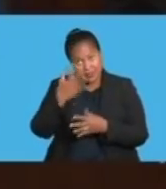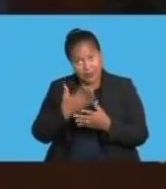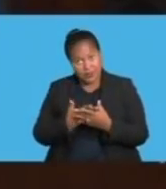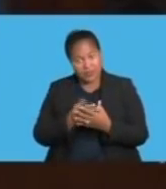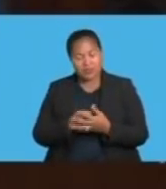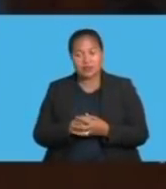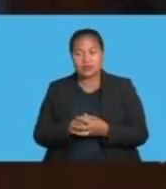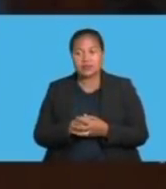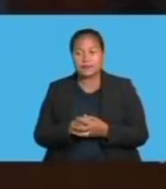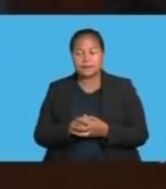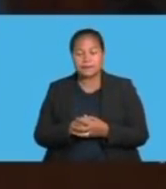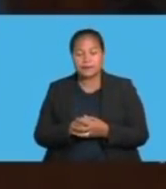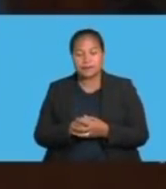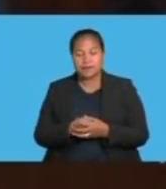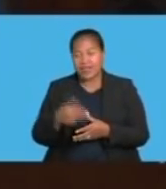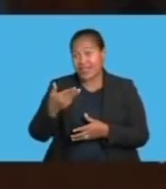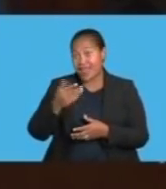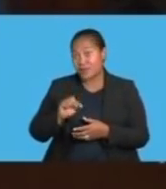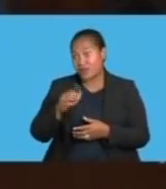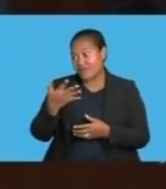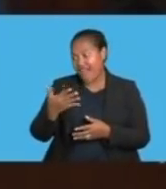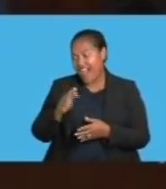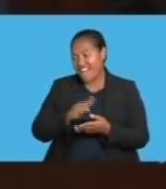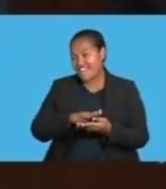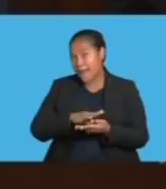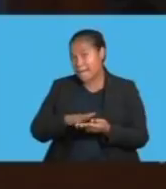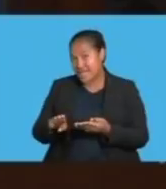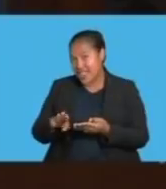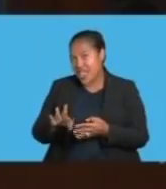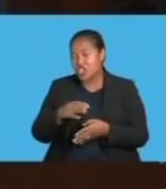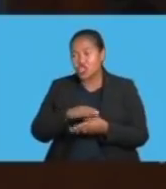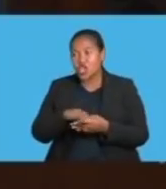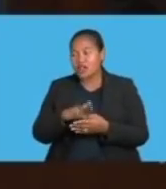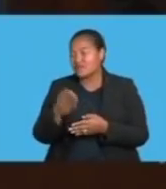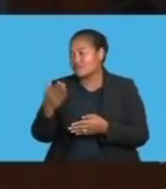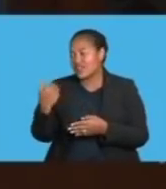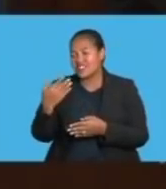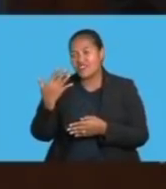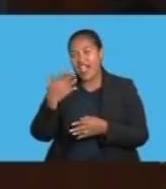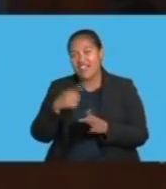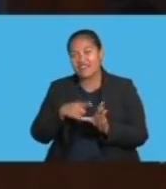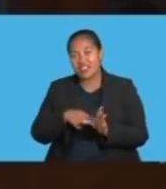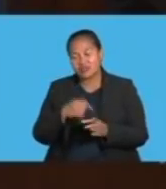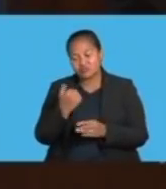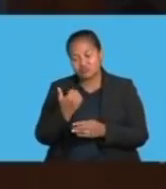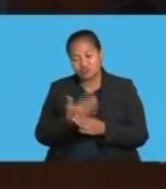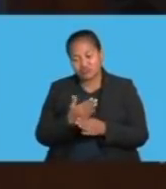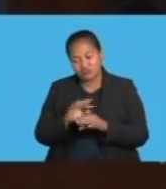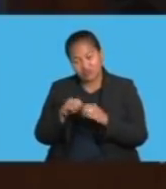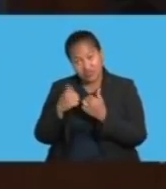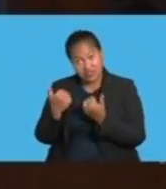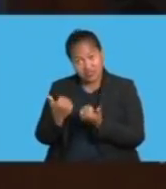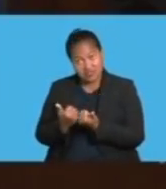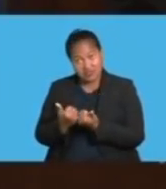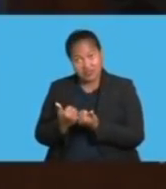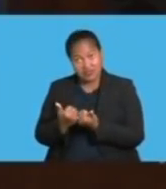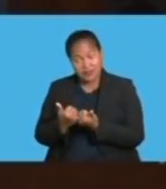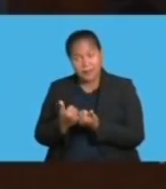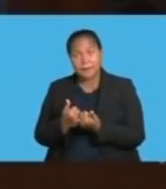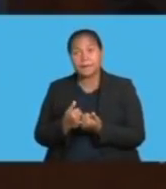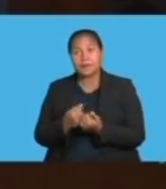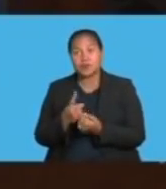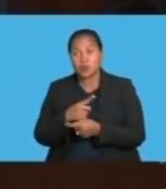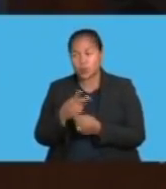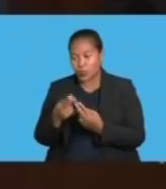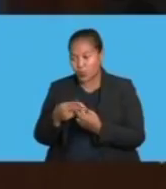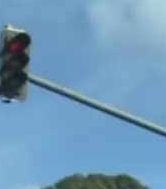this has been accounted for, $9.5 million over the past 5 years in respect of the negotiations that have actually been held